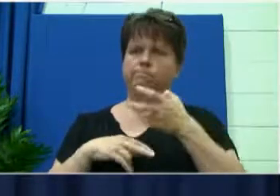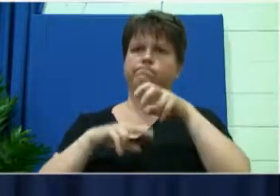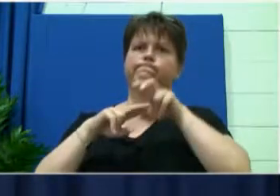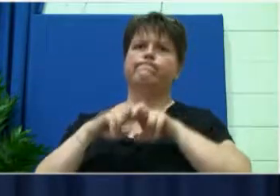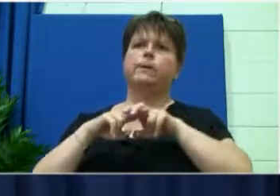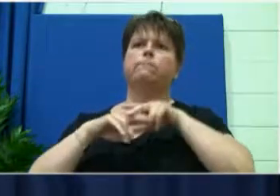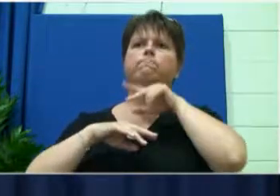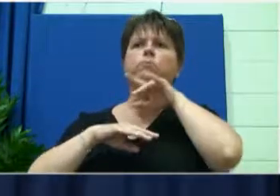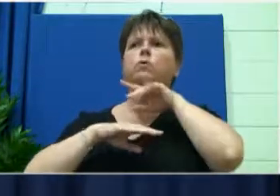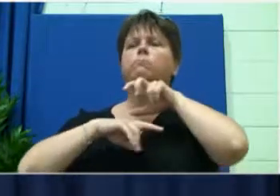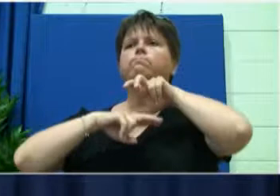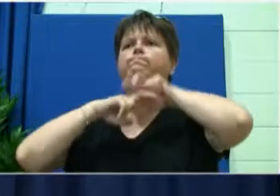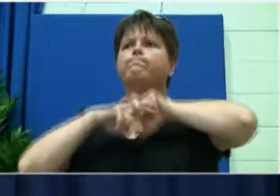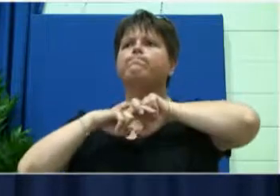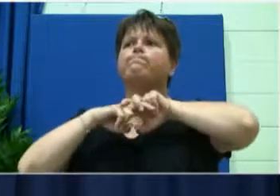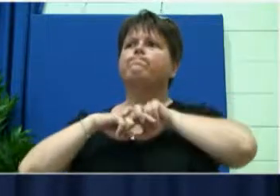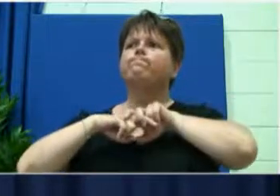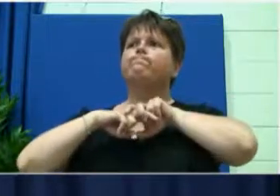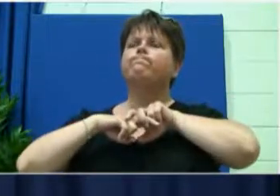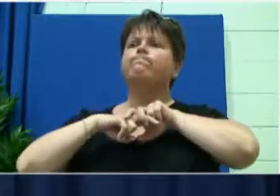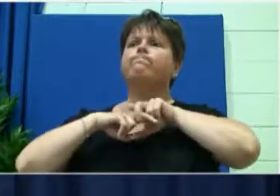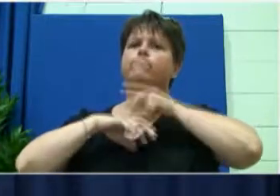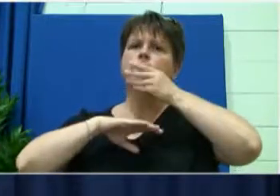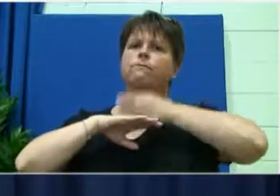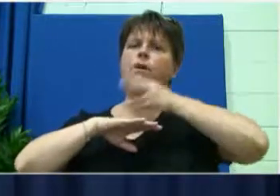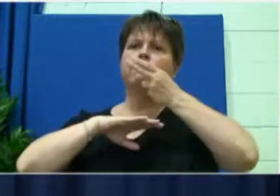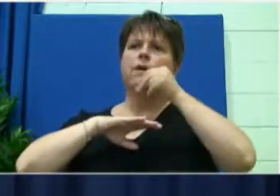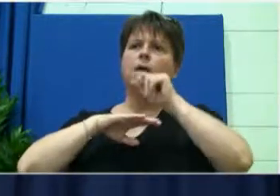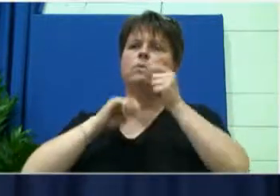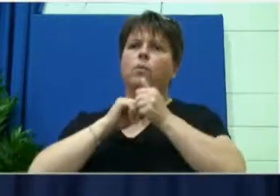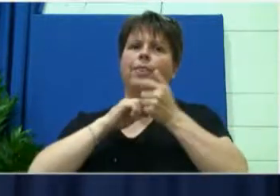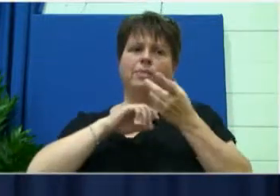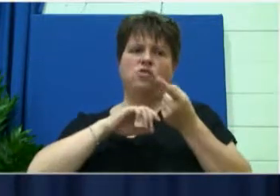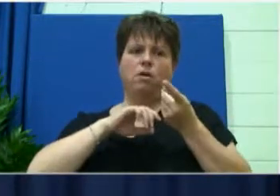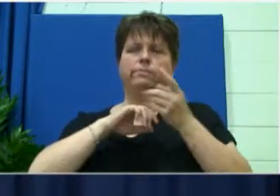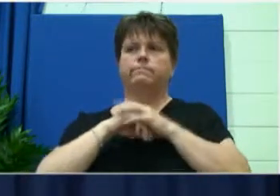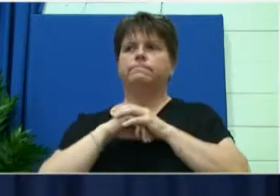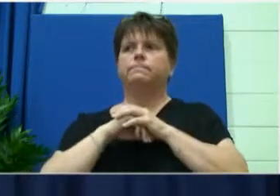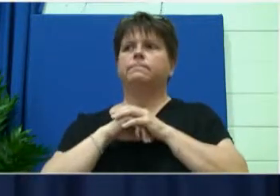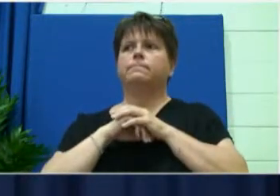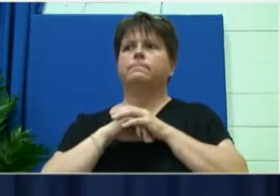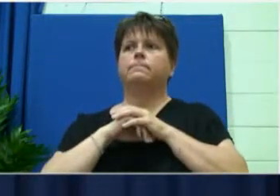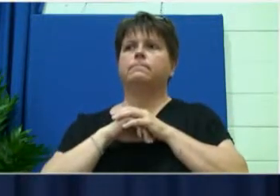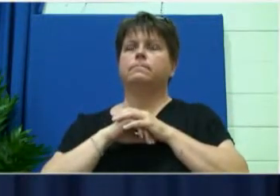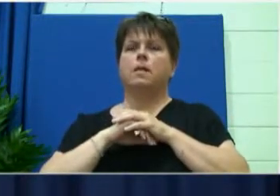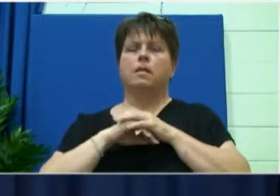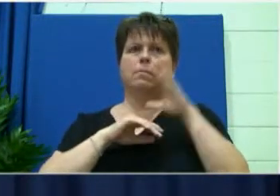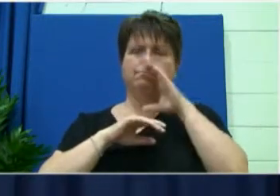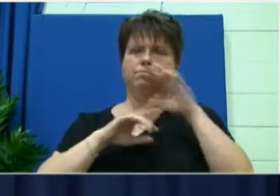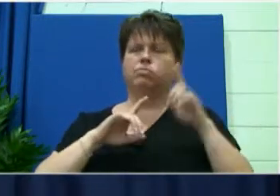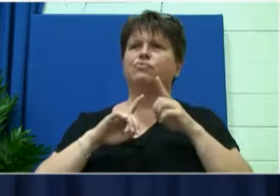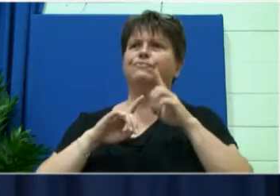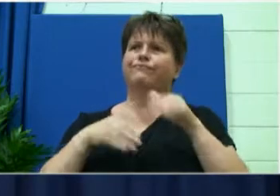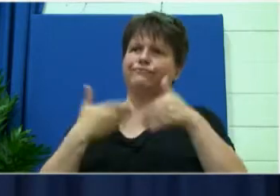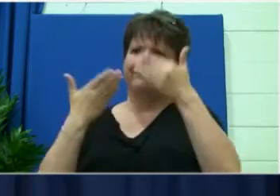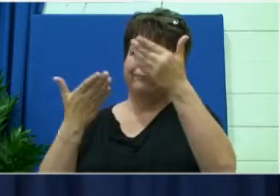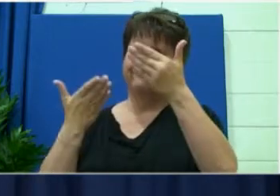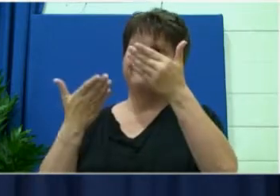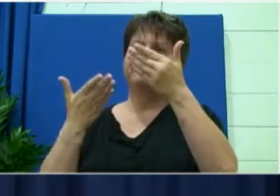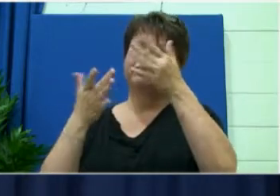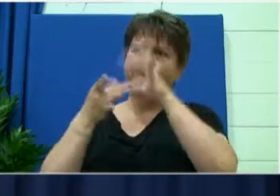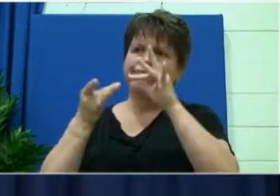on the dirt floor in front of his hut with his dog. The young seeker presented his problem to the holy